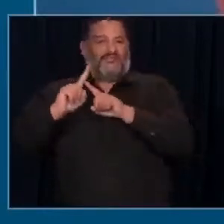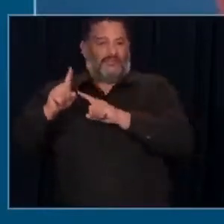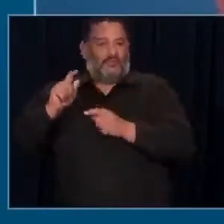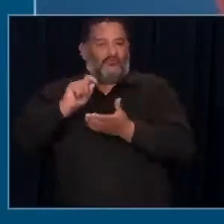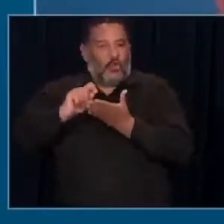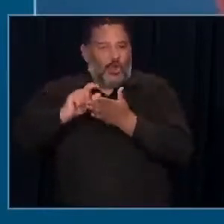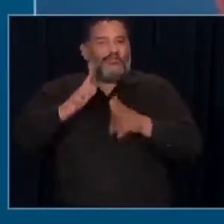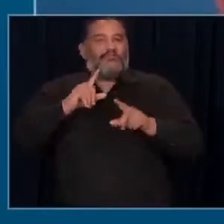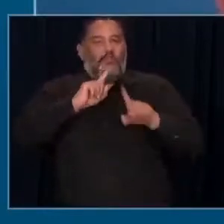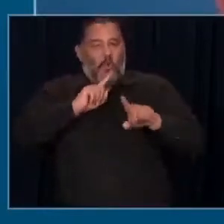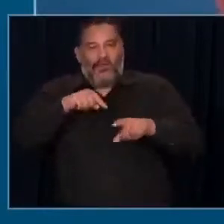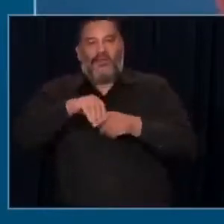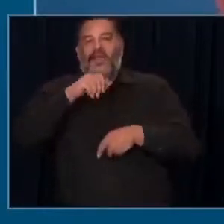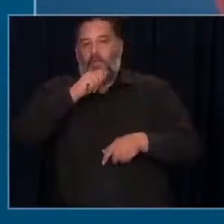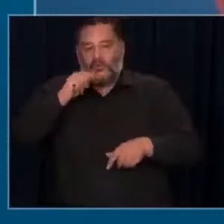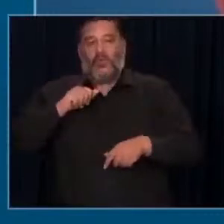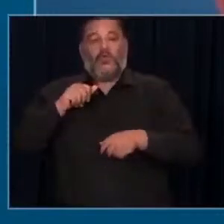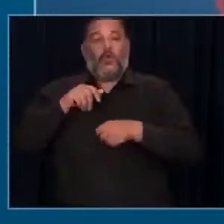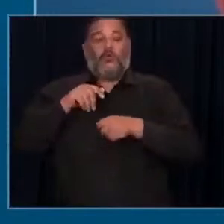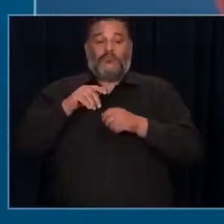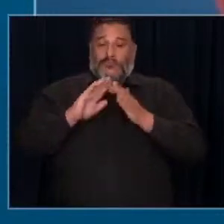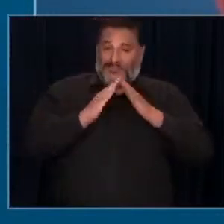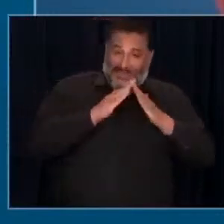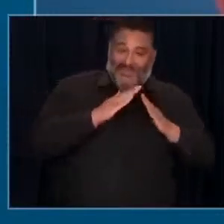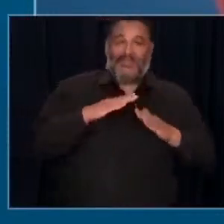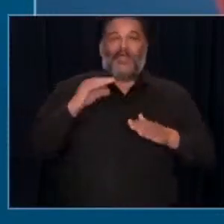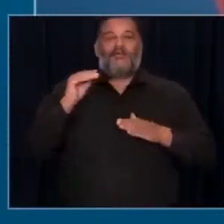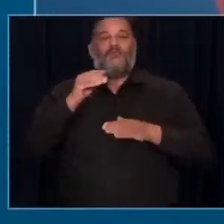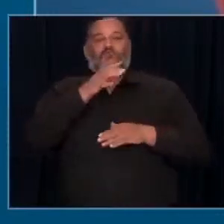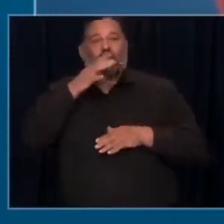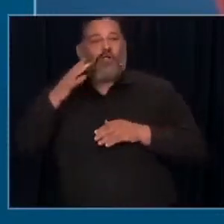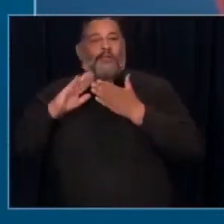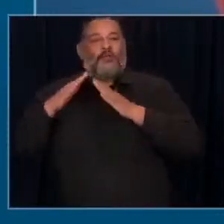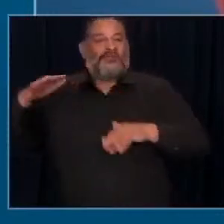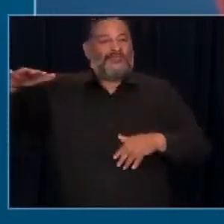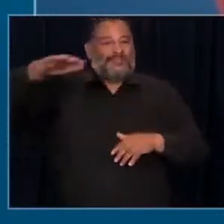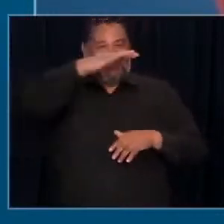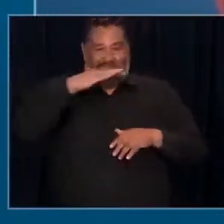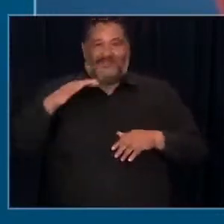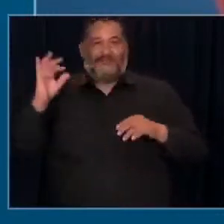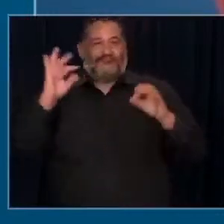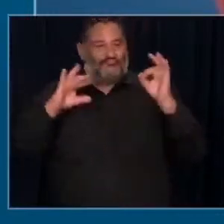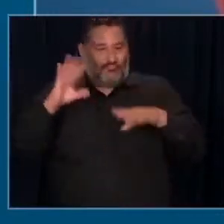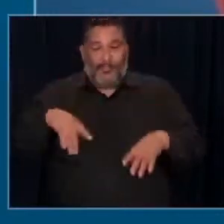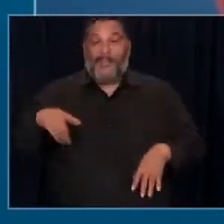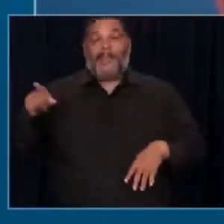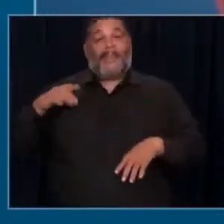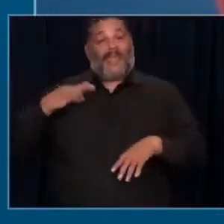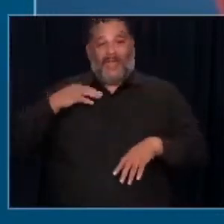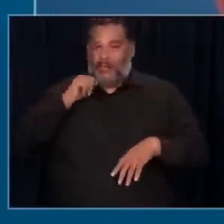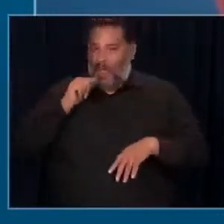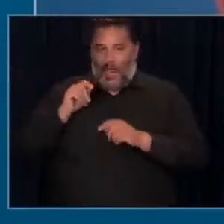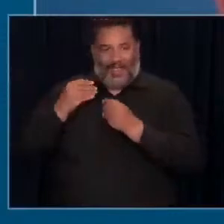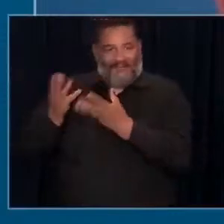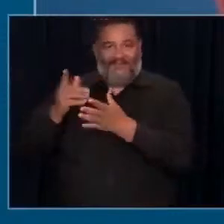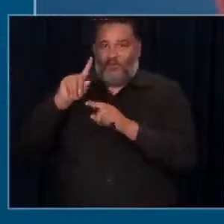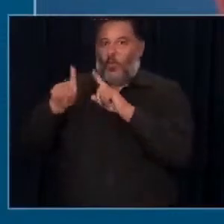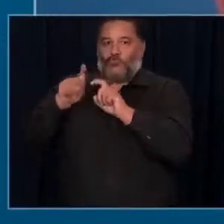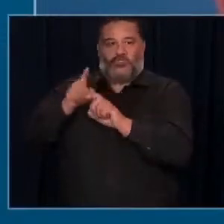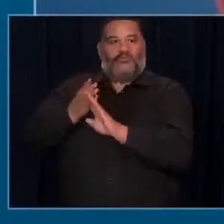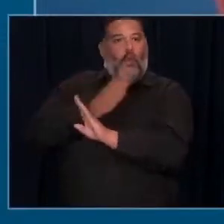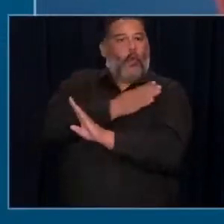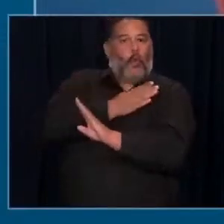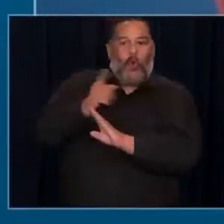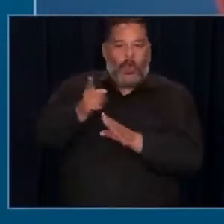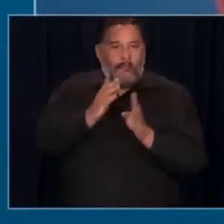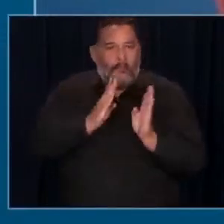Arizona representing urban and rural communities. We want to let you know, though, that the candidate has not been given advanced access to any